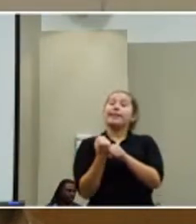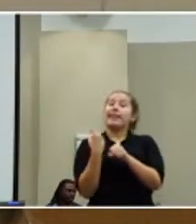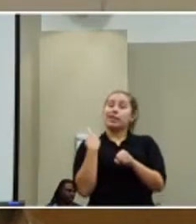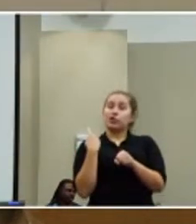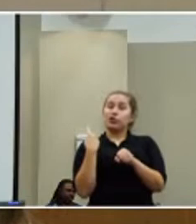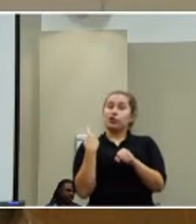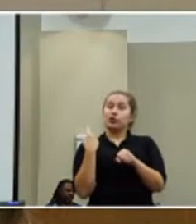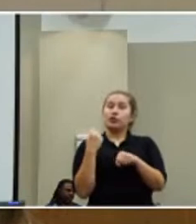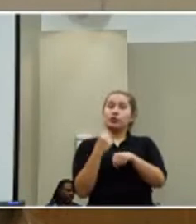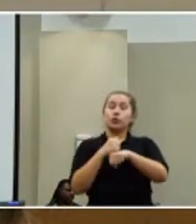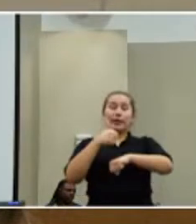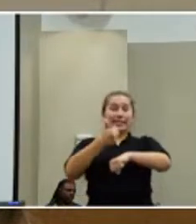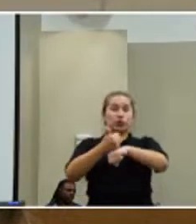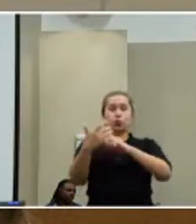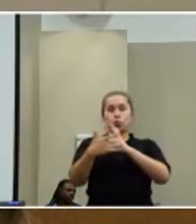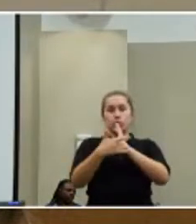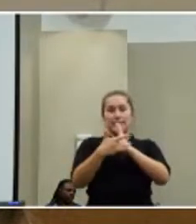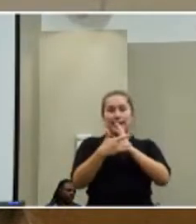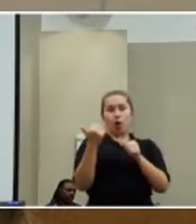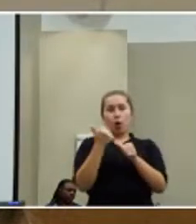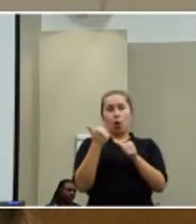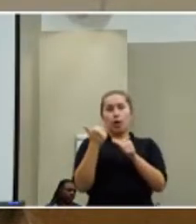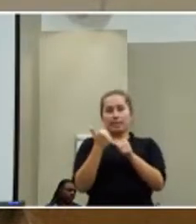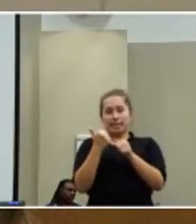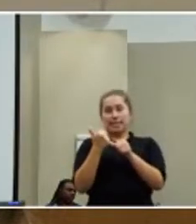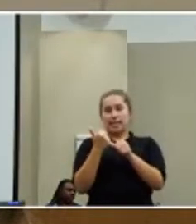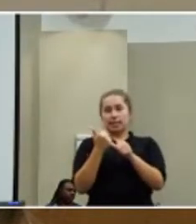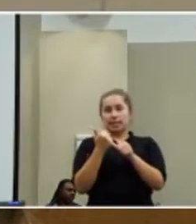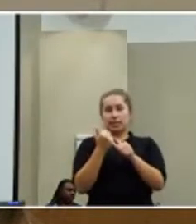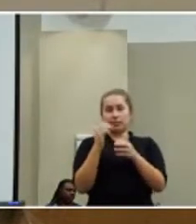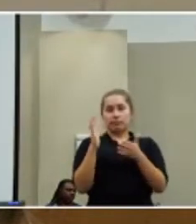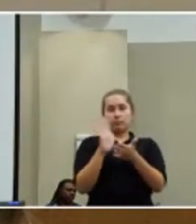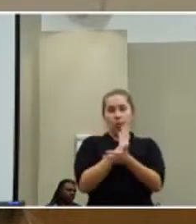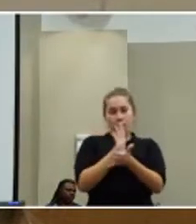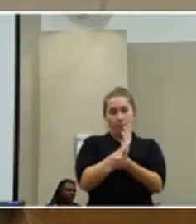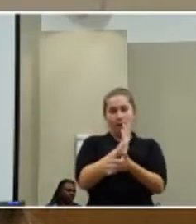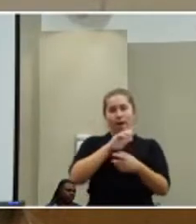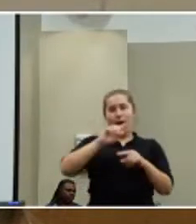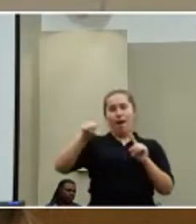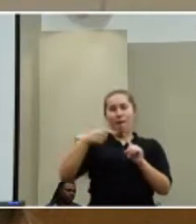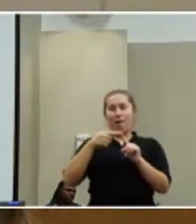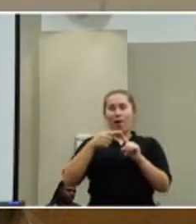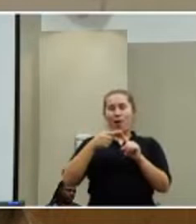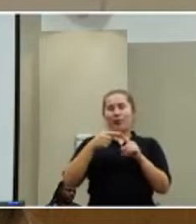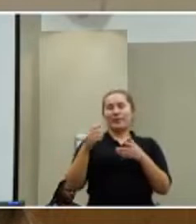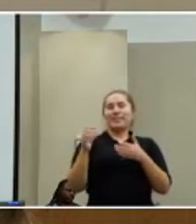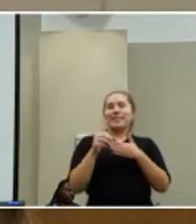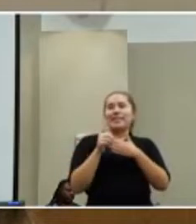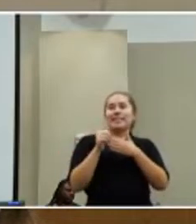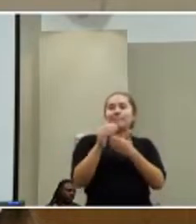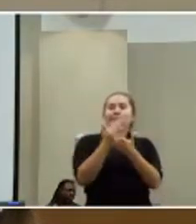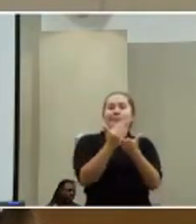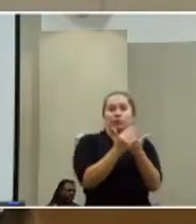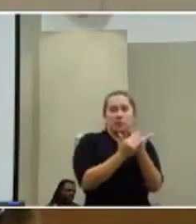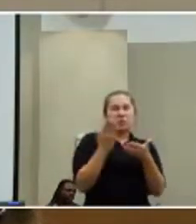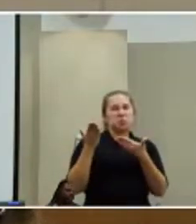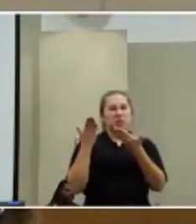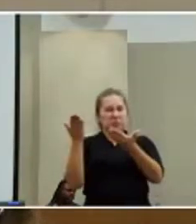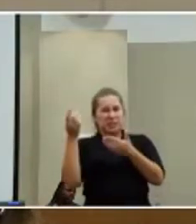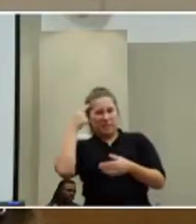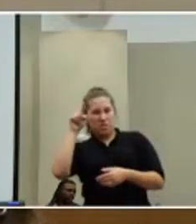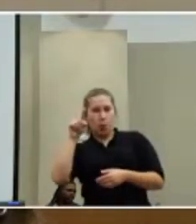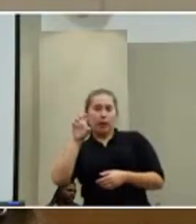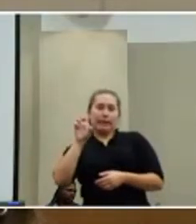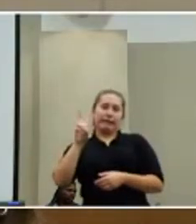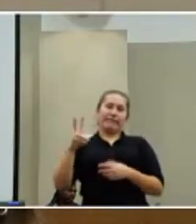we issued a technical assistance document on guidelines and recommendations for the accessibility of